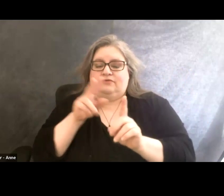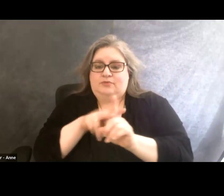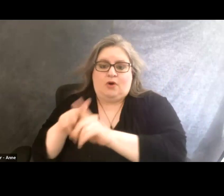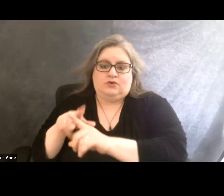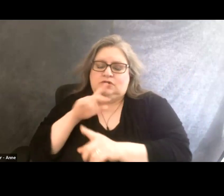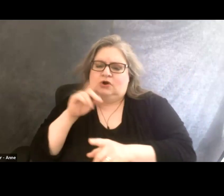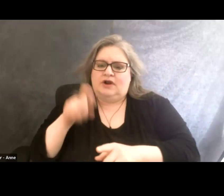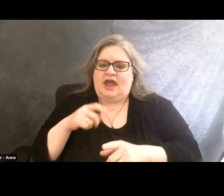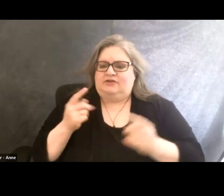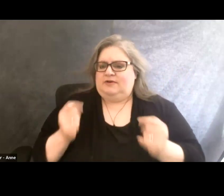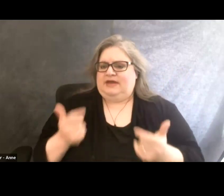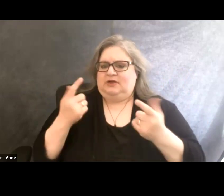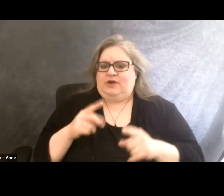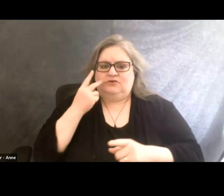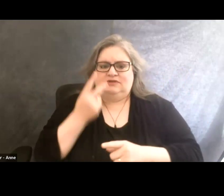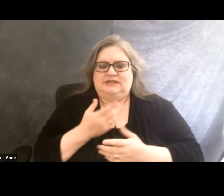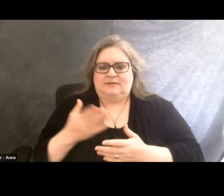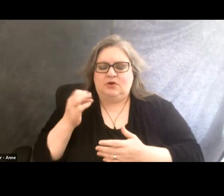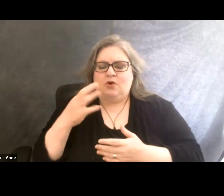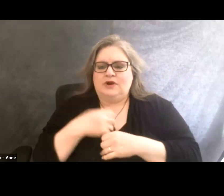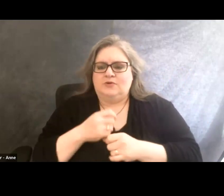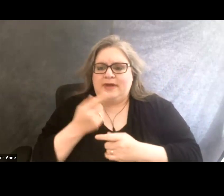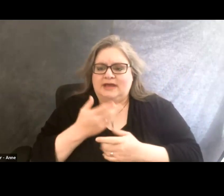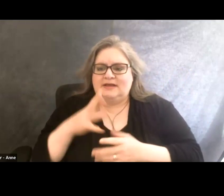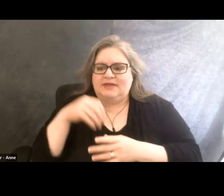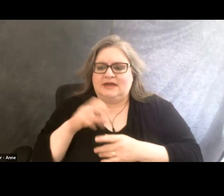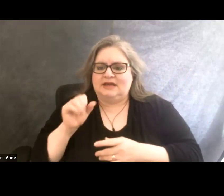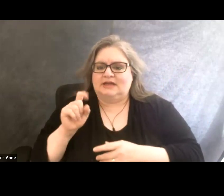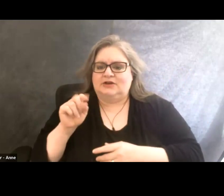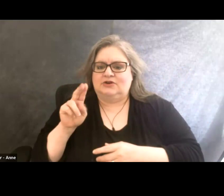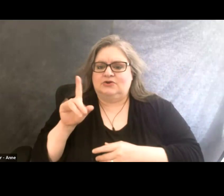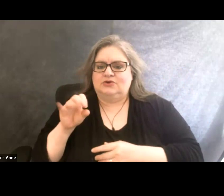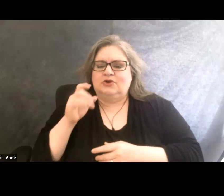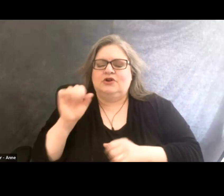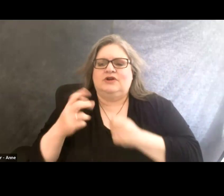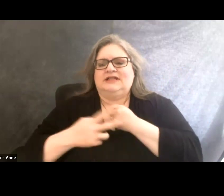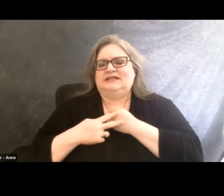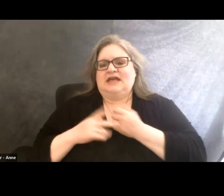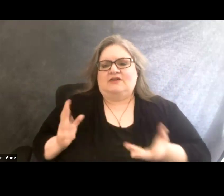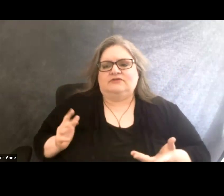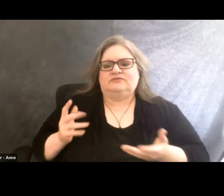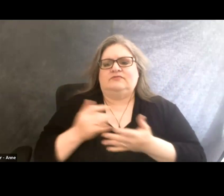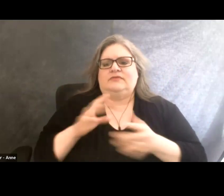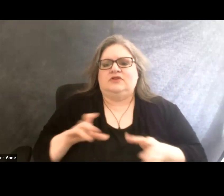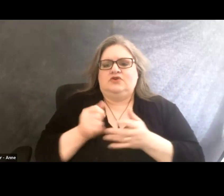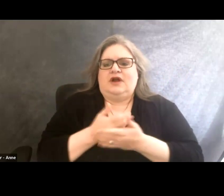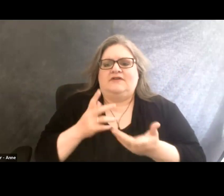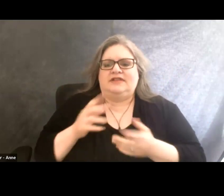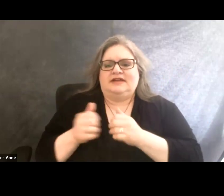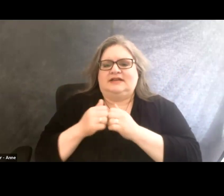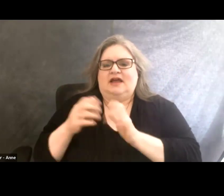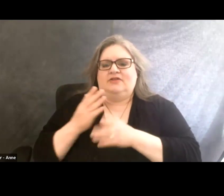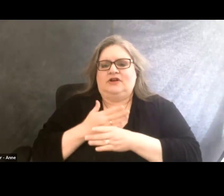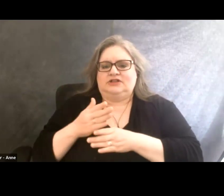post immediately when you see something or when you make something in your studio. You can kind of save them up and do them all together and share them